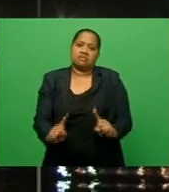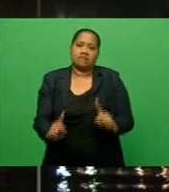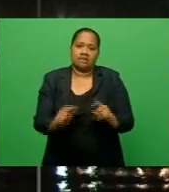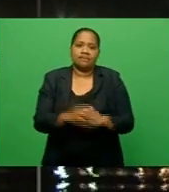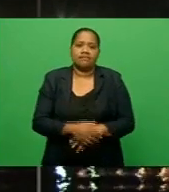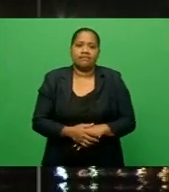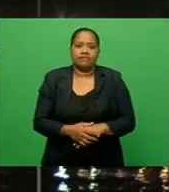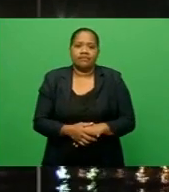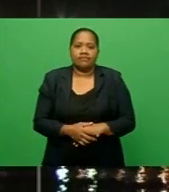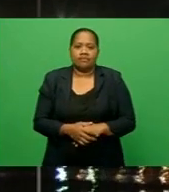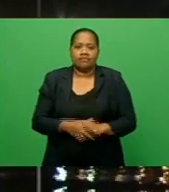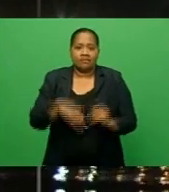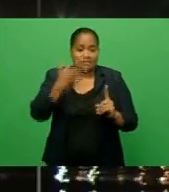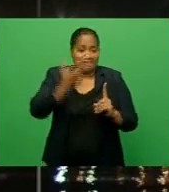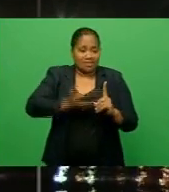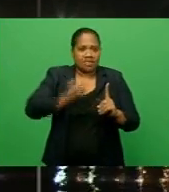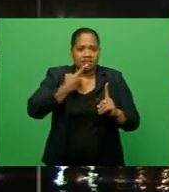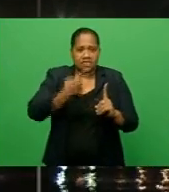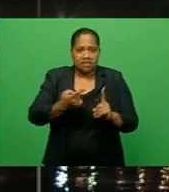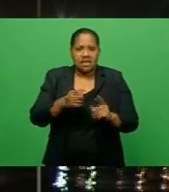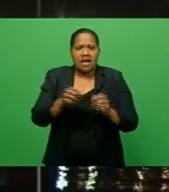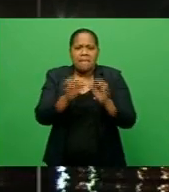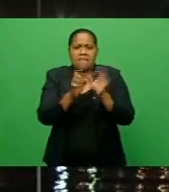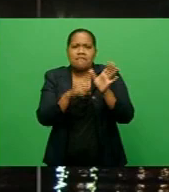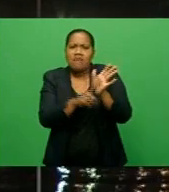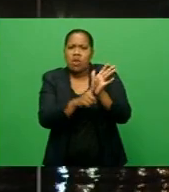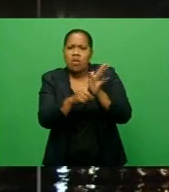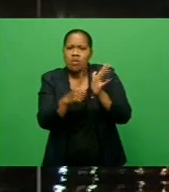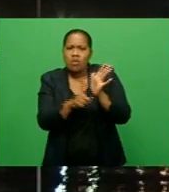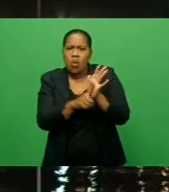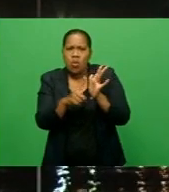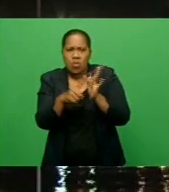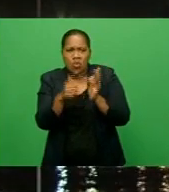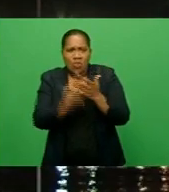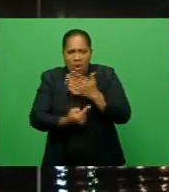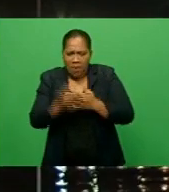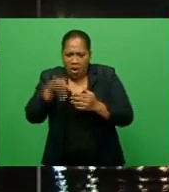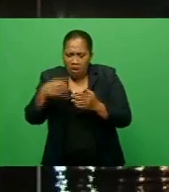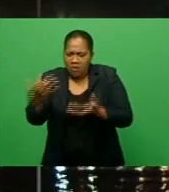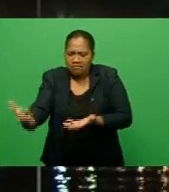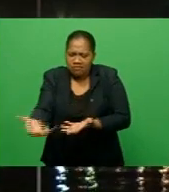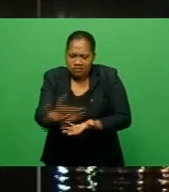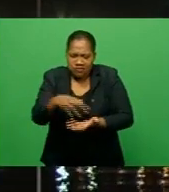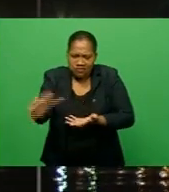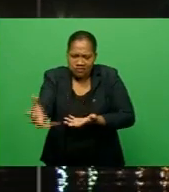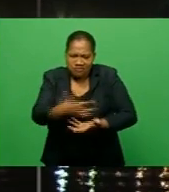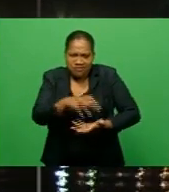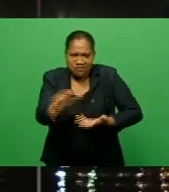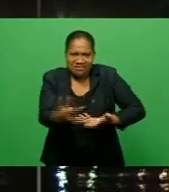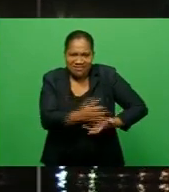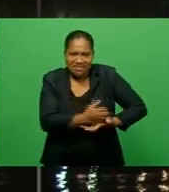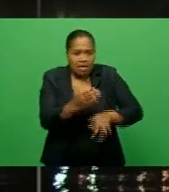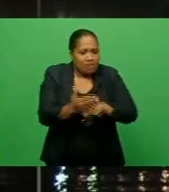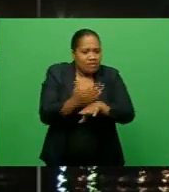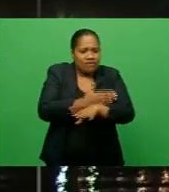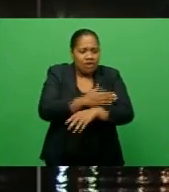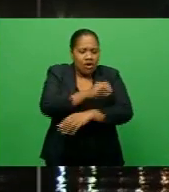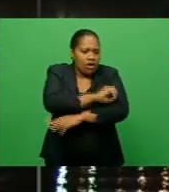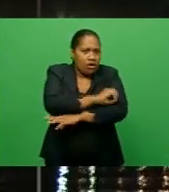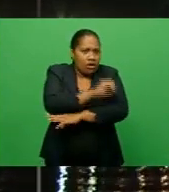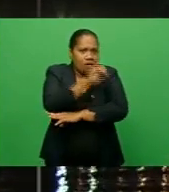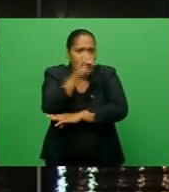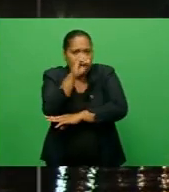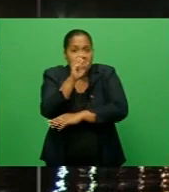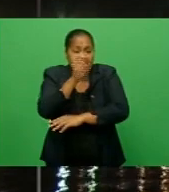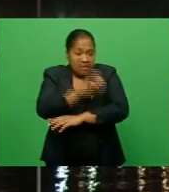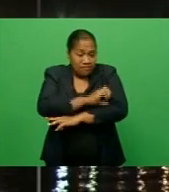worms or Balolo are handled and consumed before sunrise, but if poorly handled, the worms melt, and if consumed, may cause an